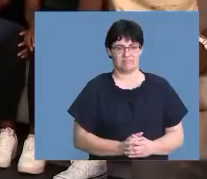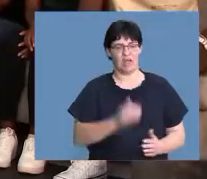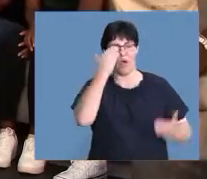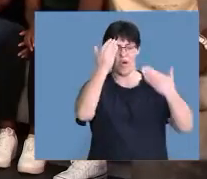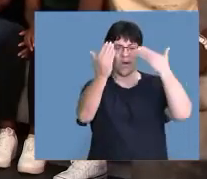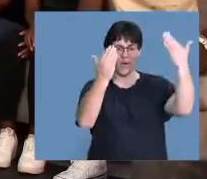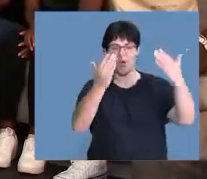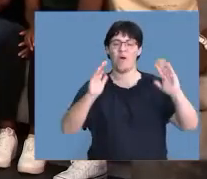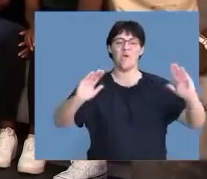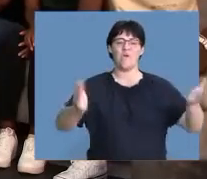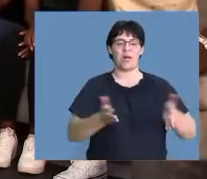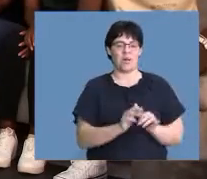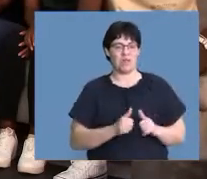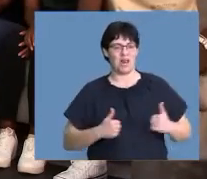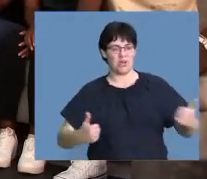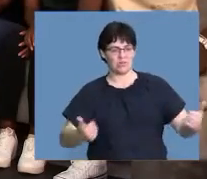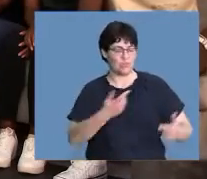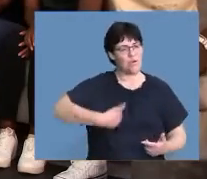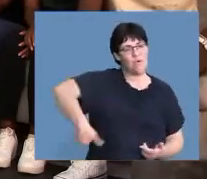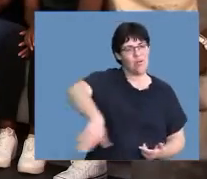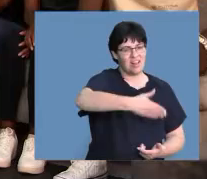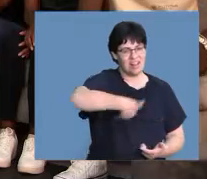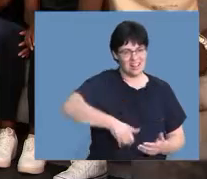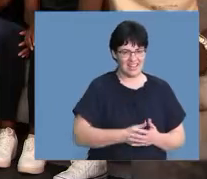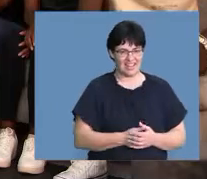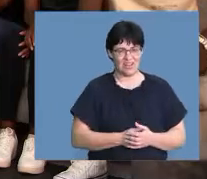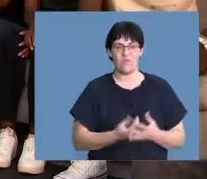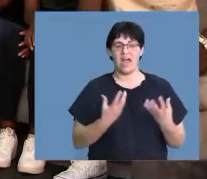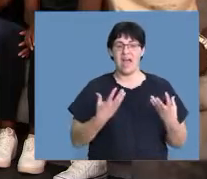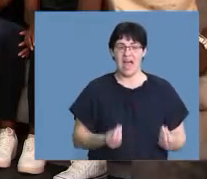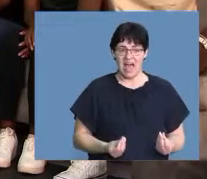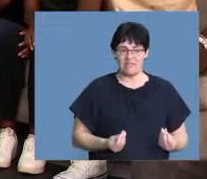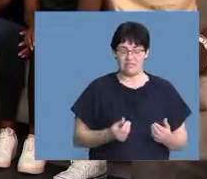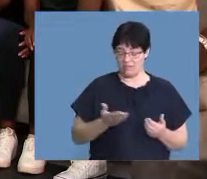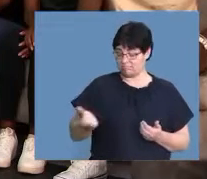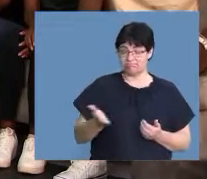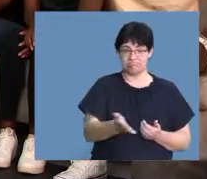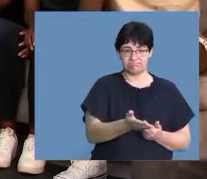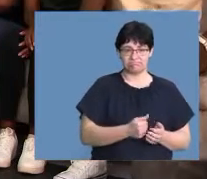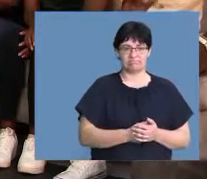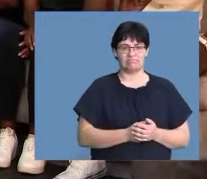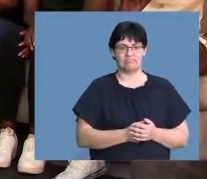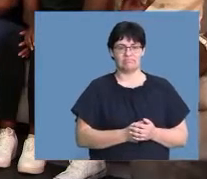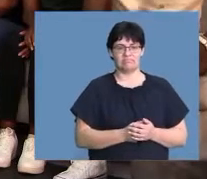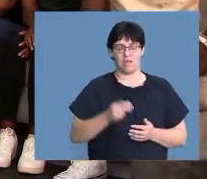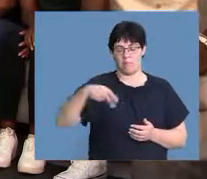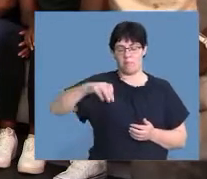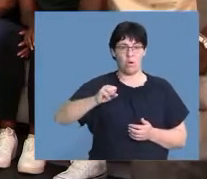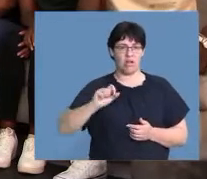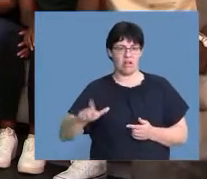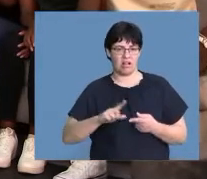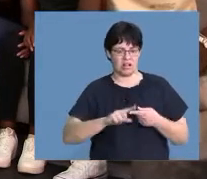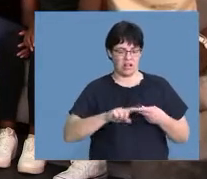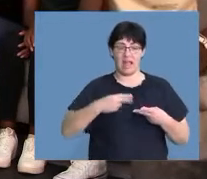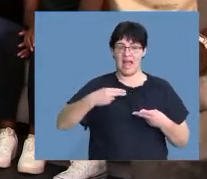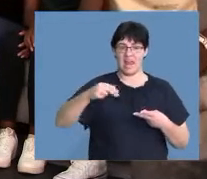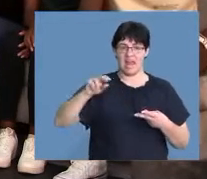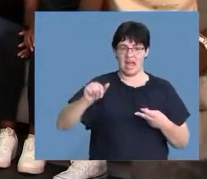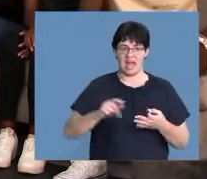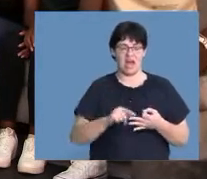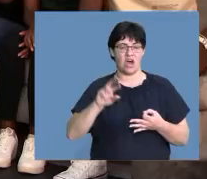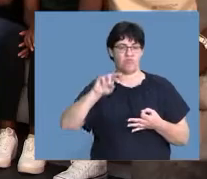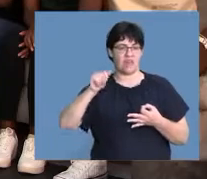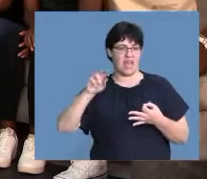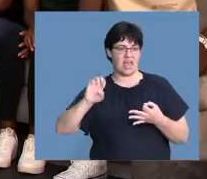Welcome once again to the lounge with all of us, and we have got on set with us Paul. Hannah. Renee.